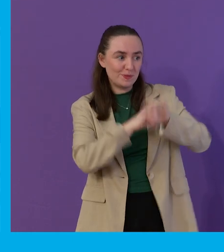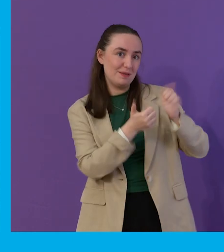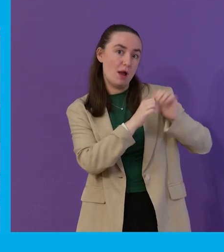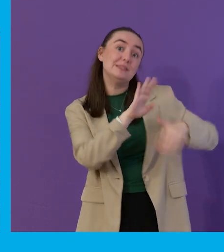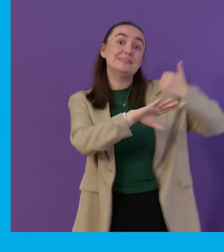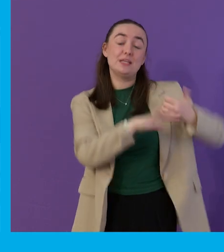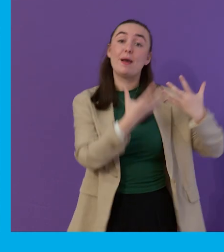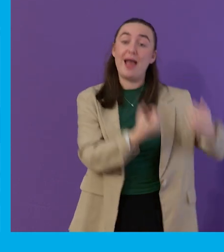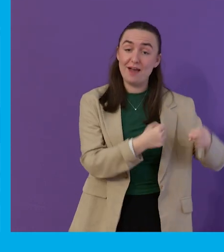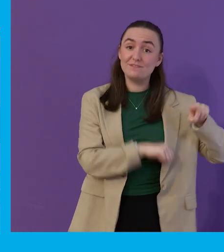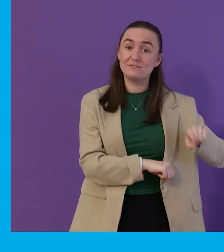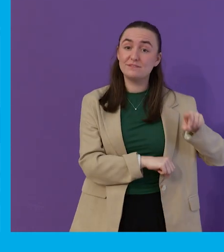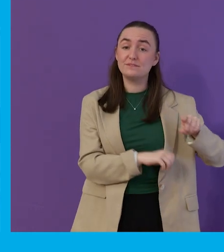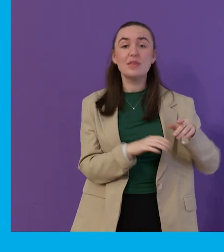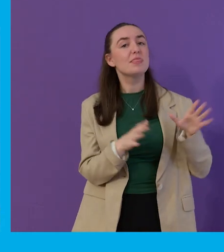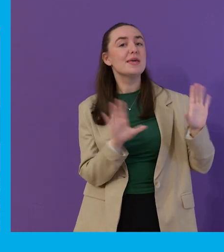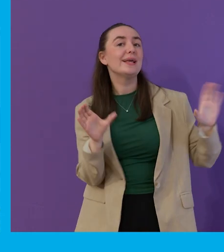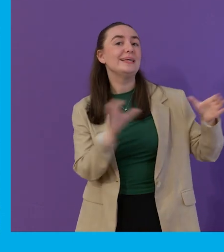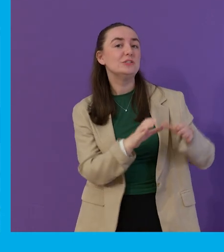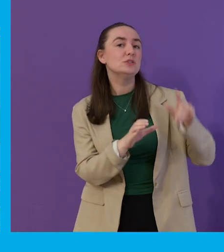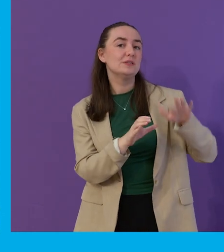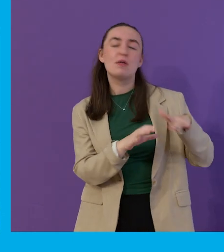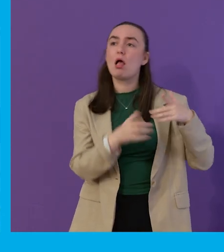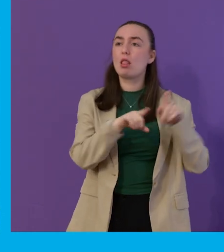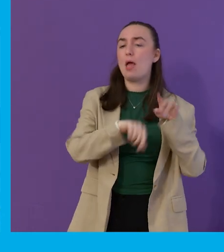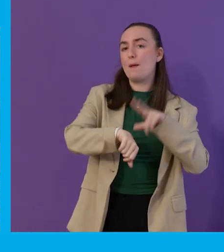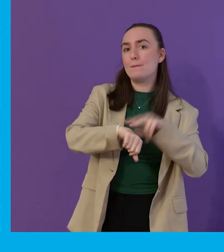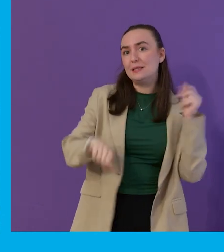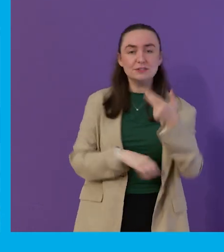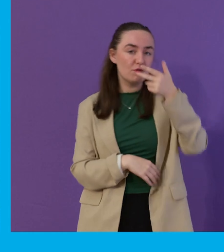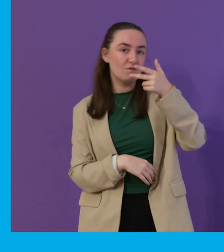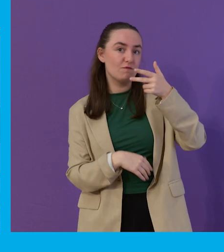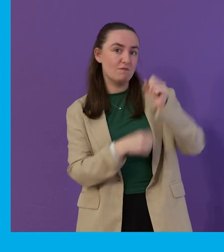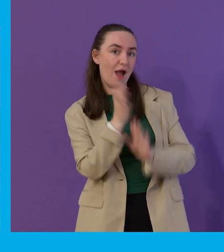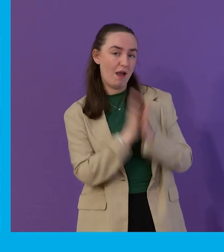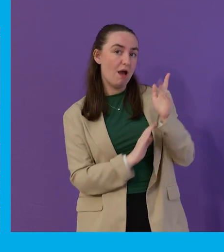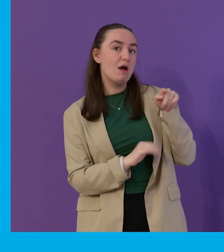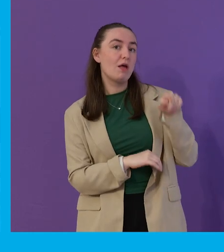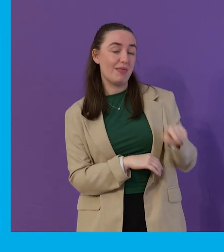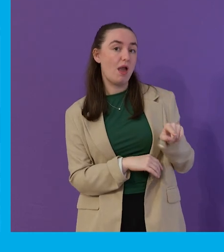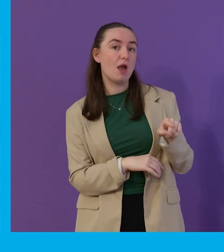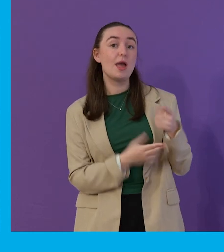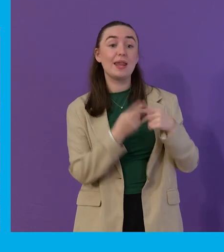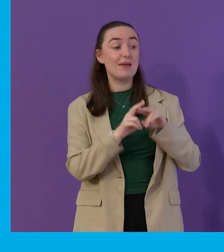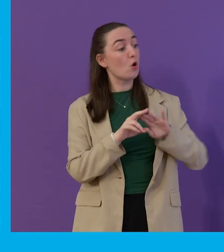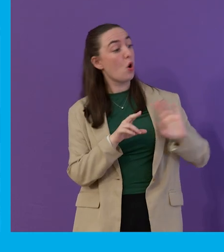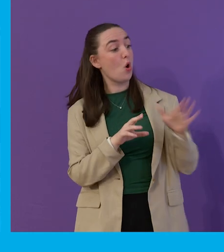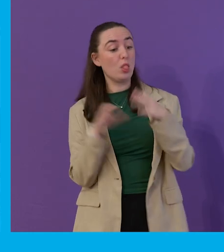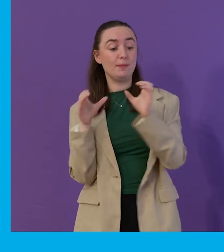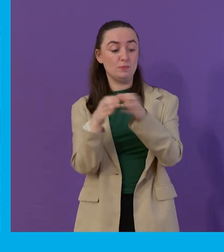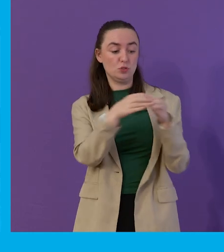have the agencies appearing there, and we do have police and we do have fire. And if all these bodies